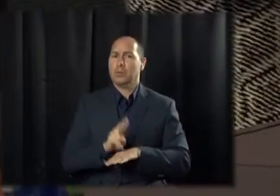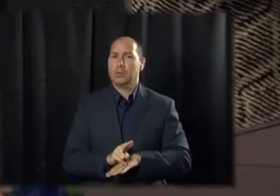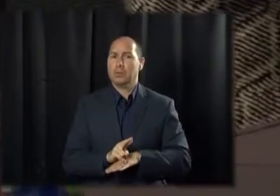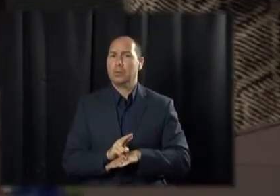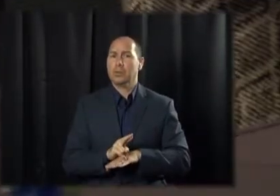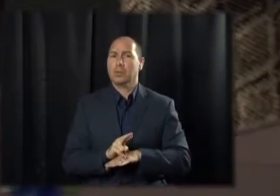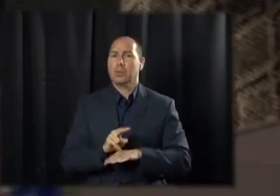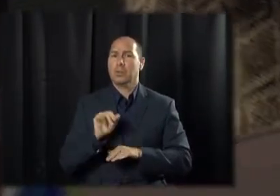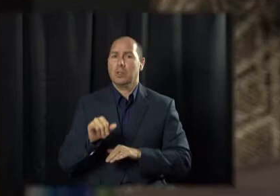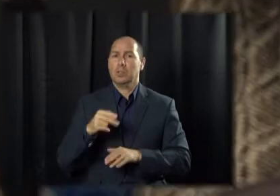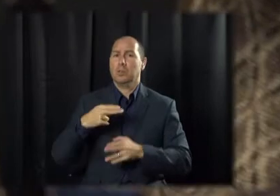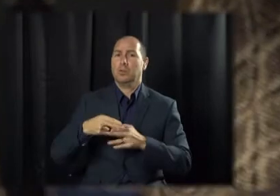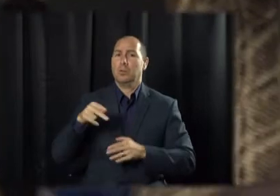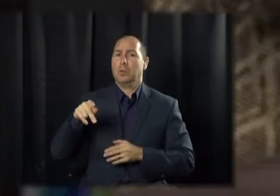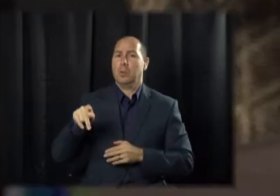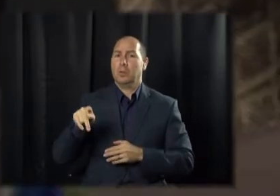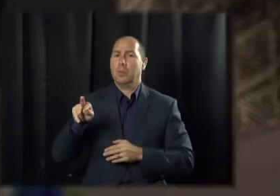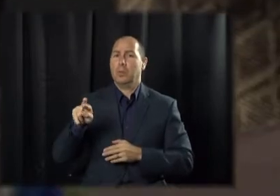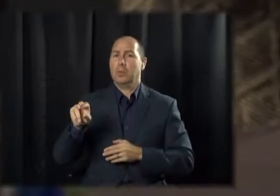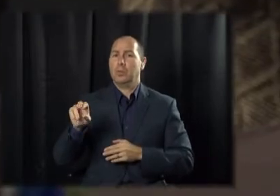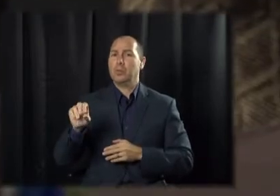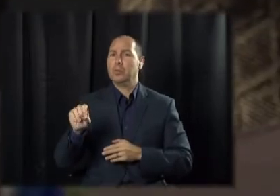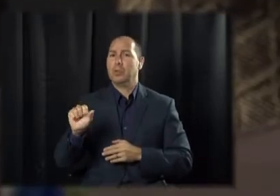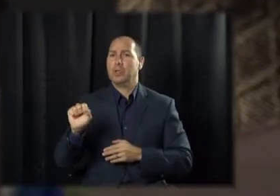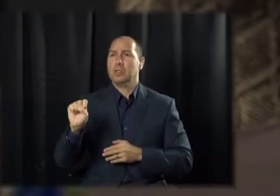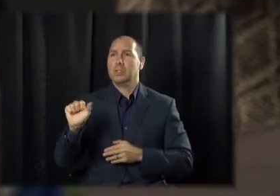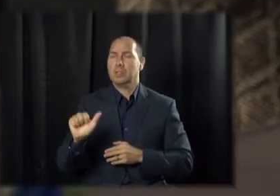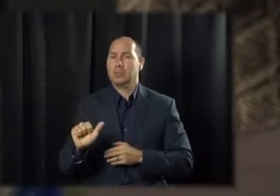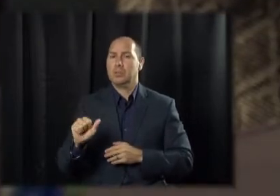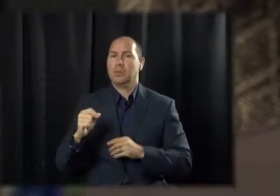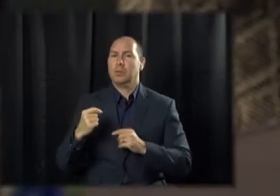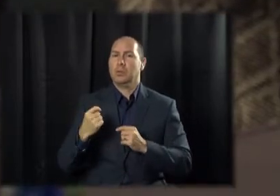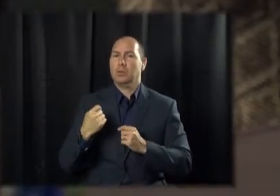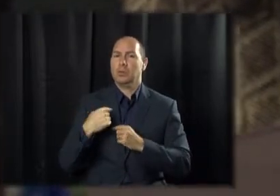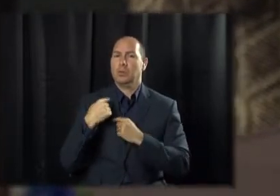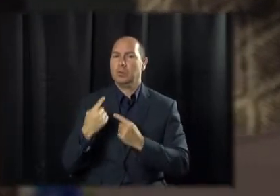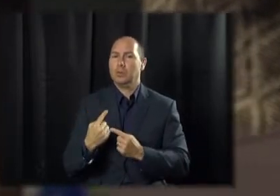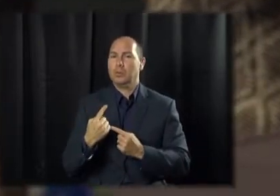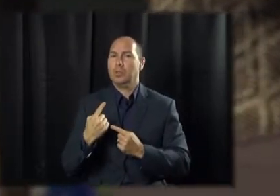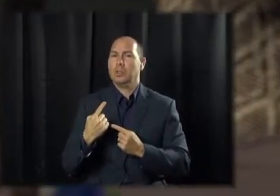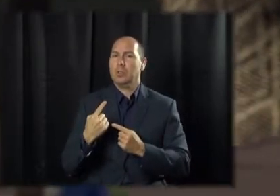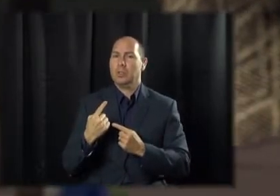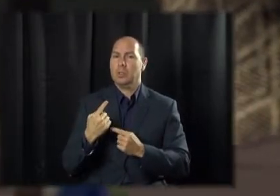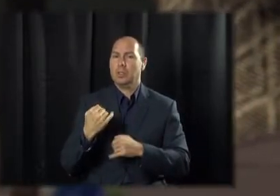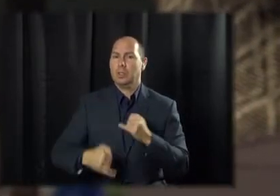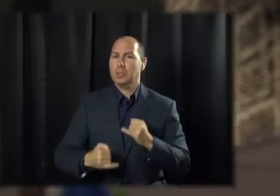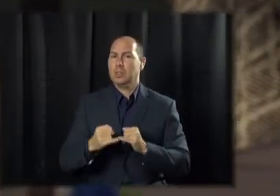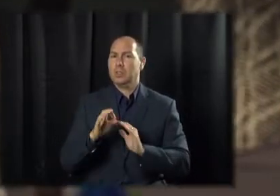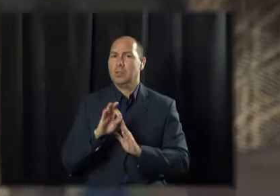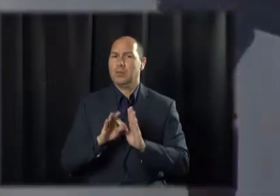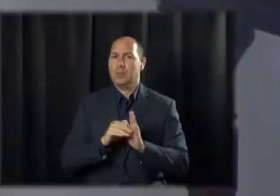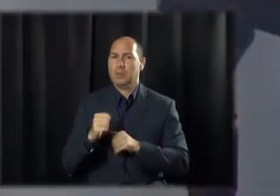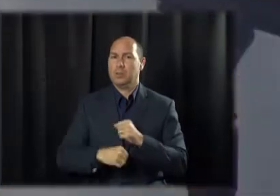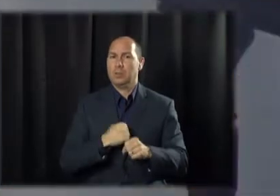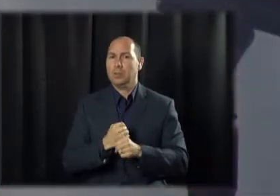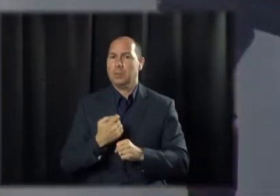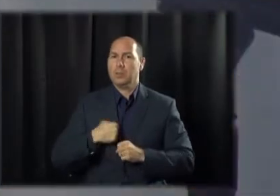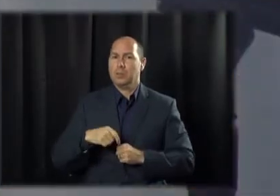as Prasa. Over the past fiscal years, Prasa has made measurable progress in the implementation of fiscal